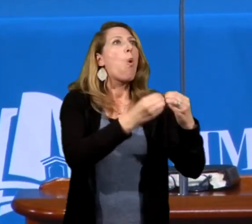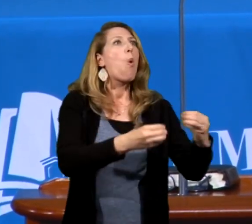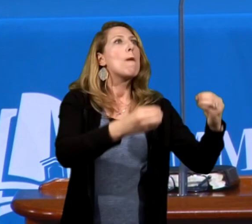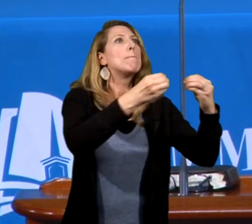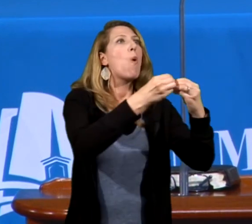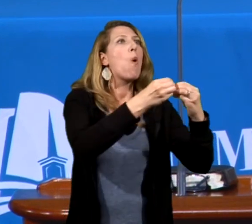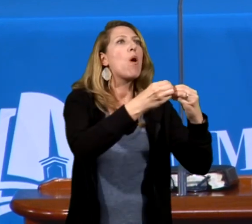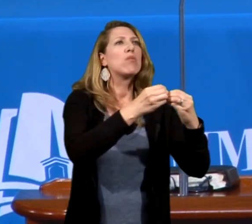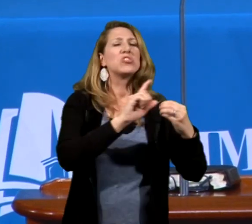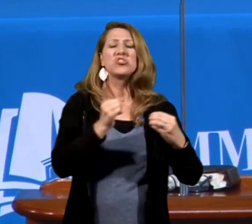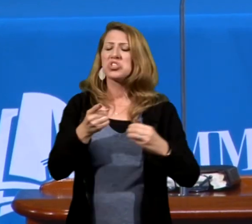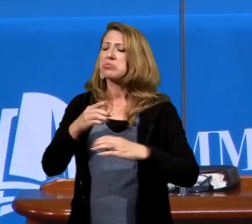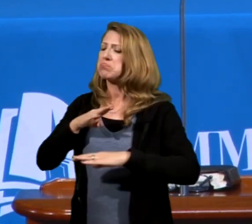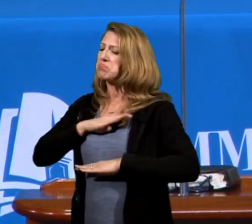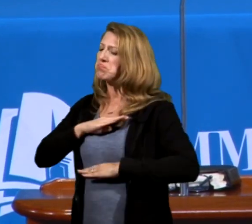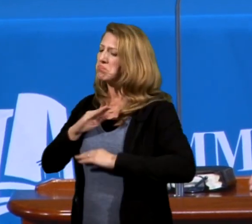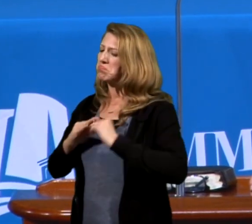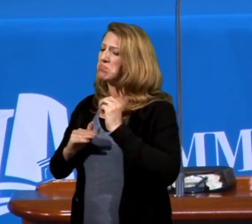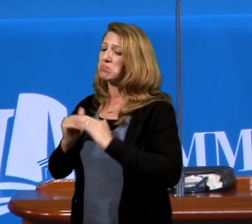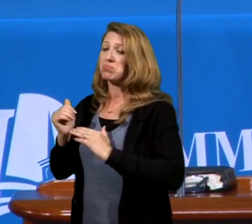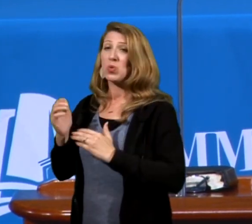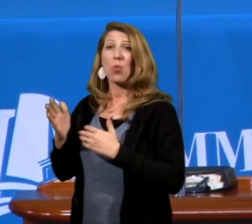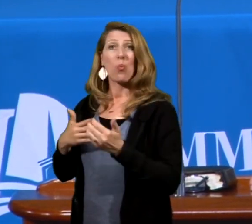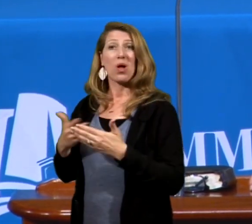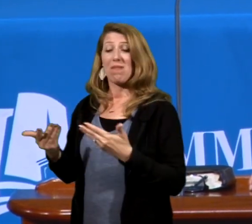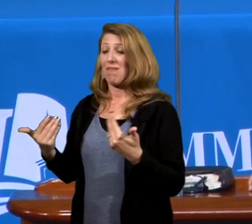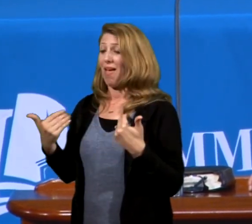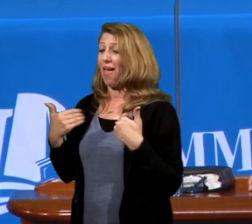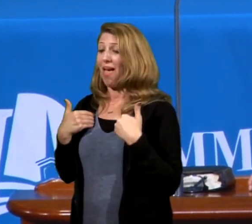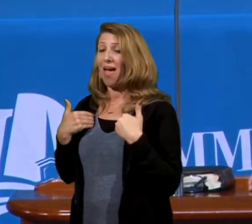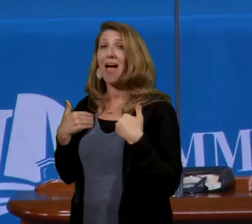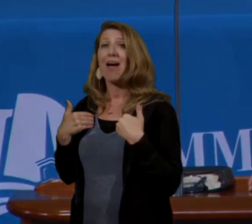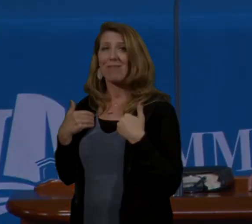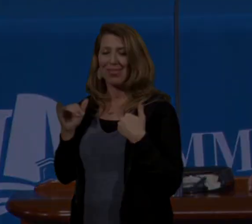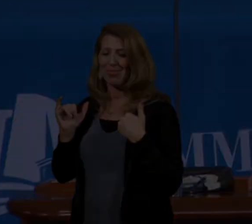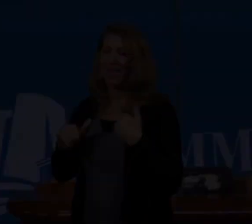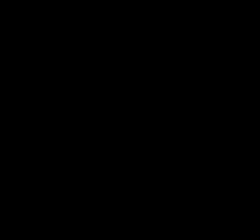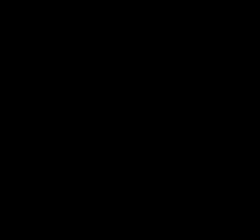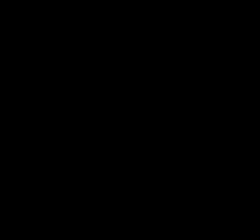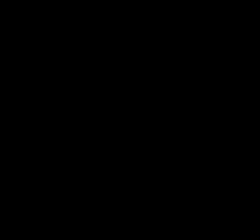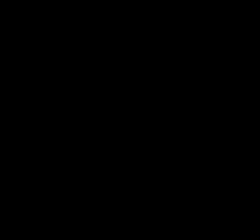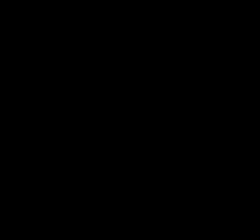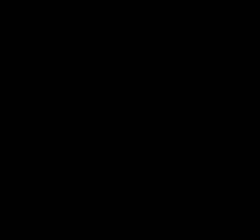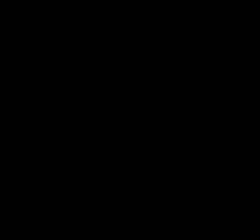comfortable, I have learned in whatsoever therewith to be content.